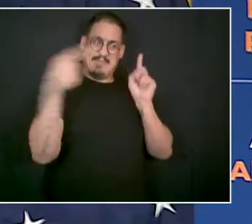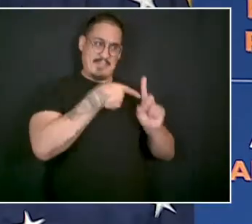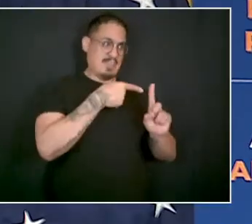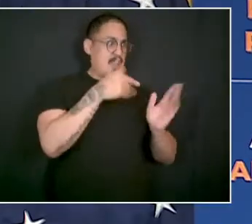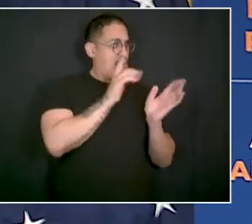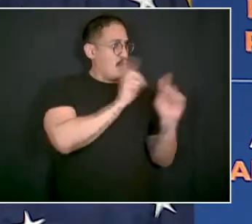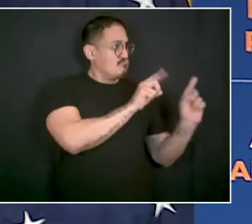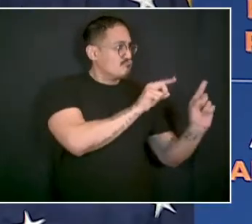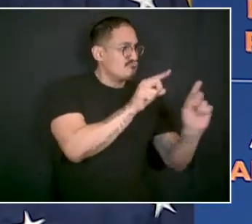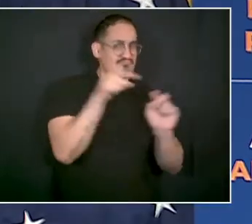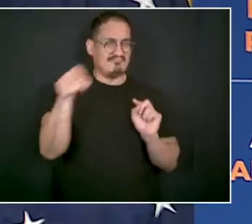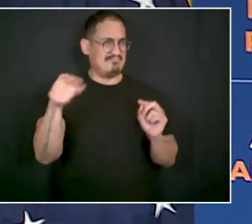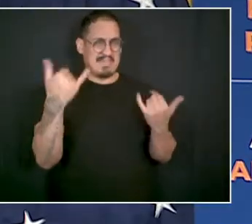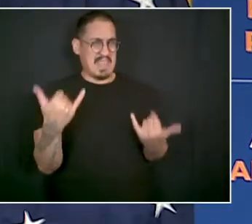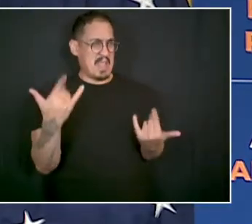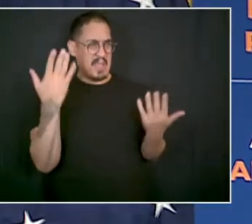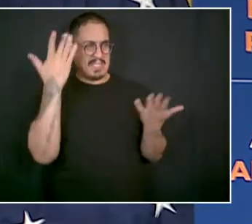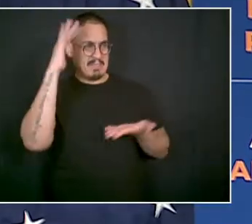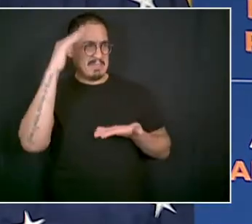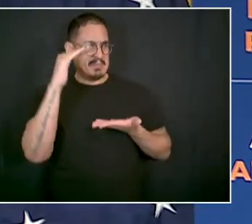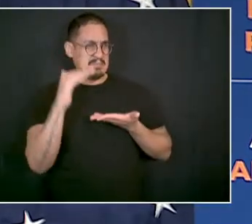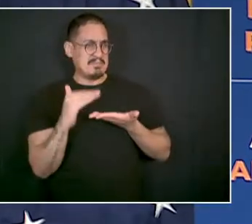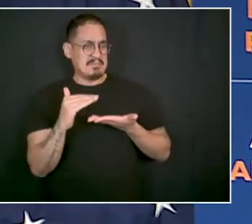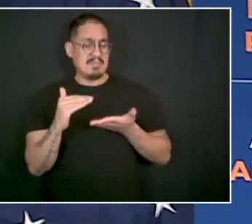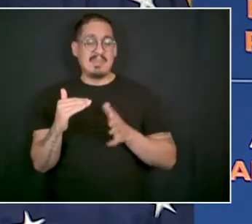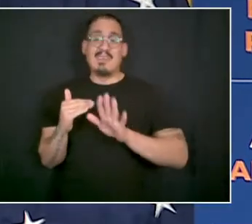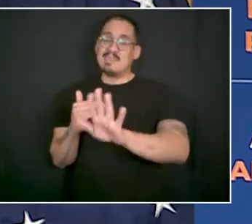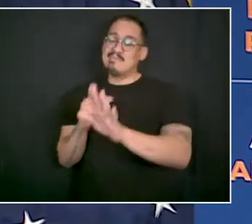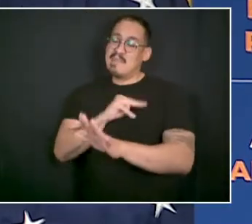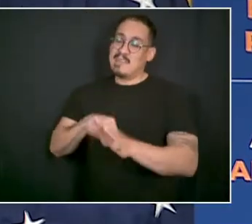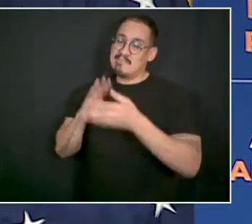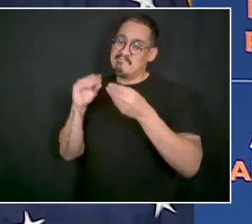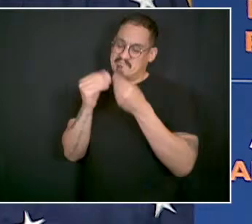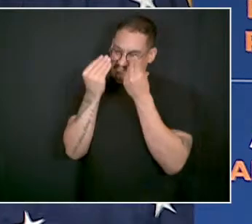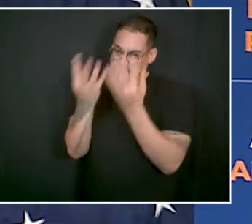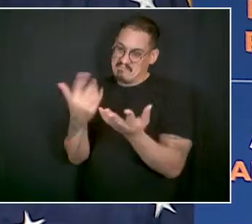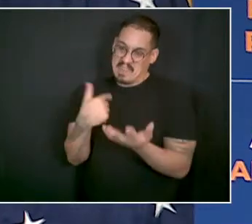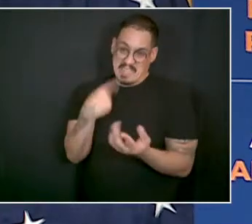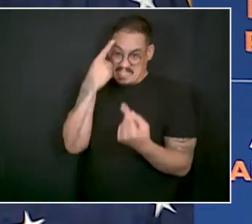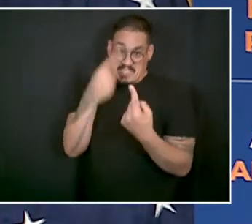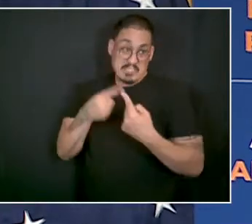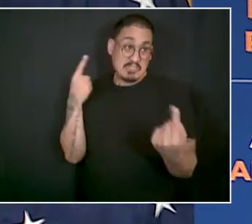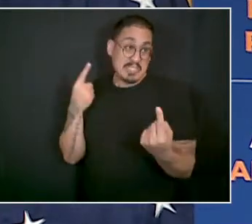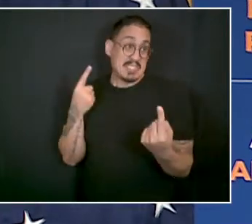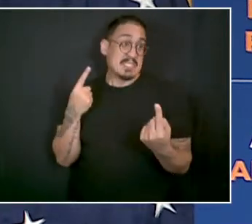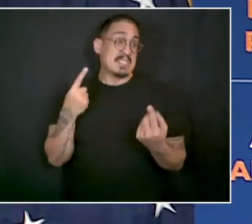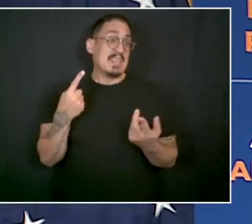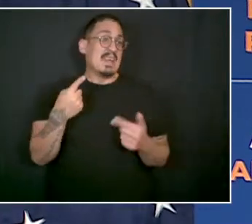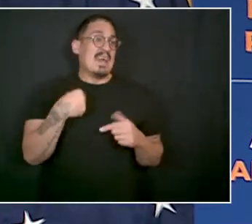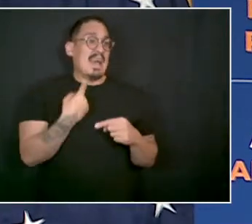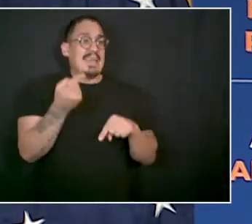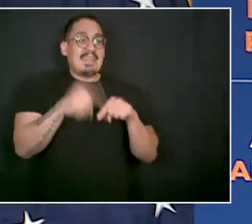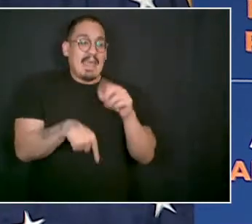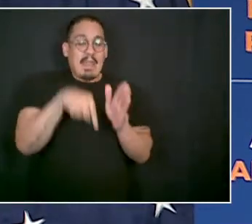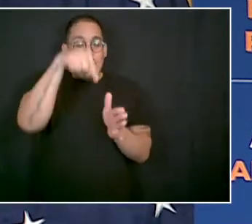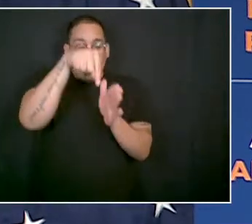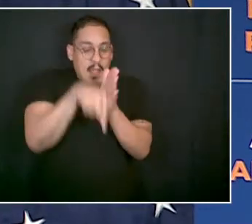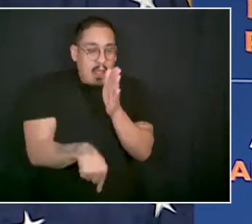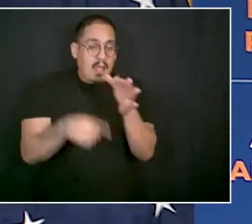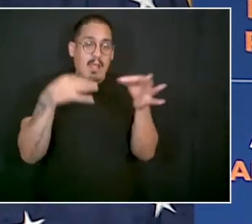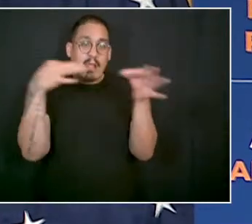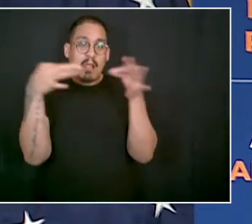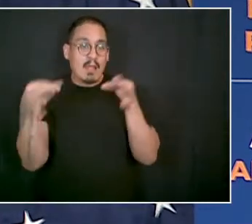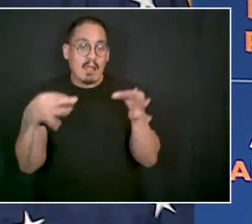full analysis of that. And I'm sure you saw the petitions of everyone that's running for office. I'm sure you saw